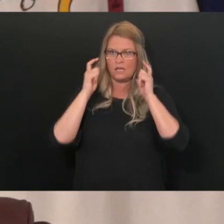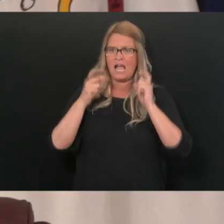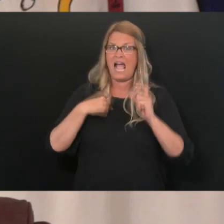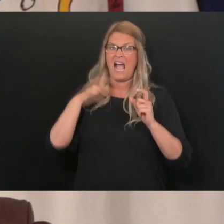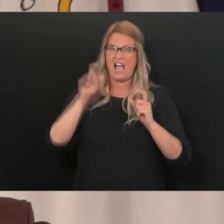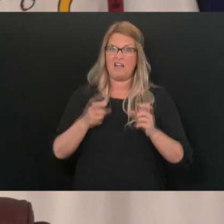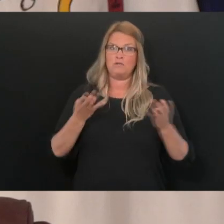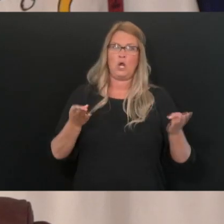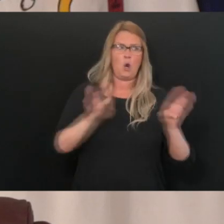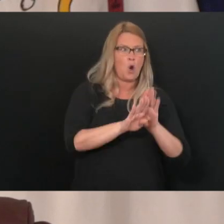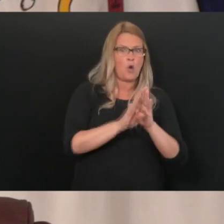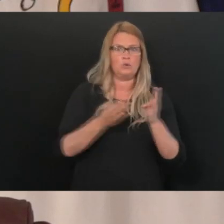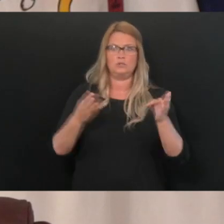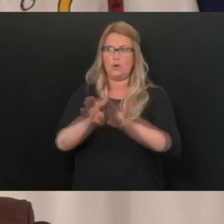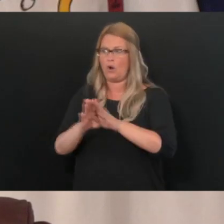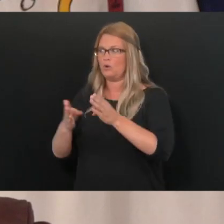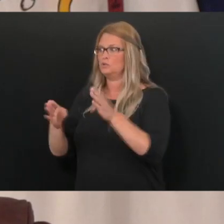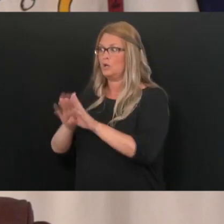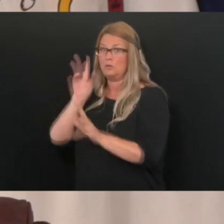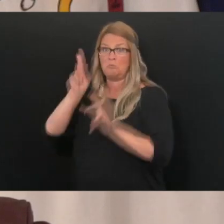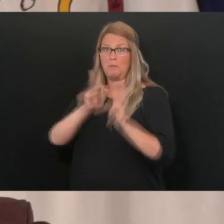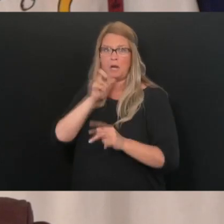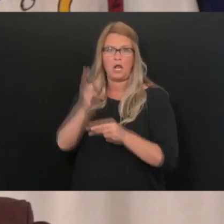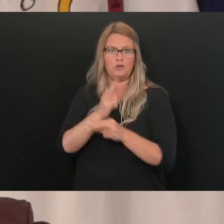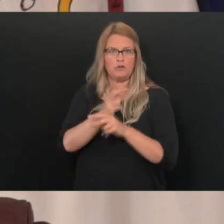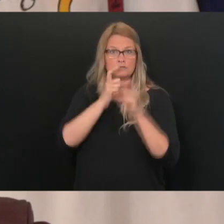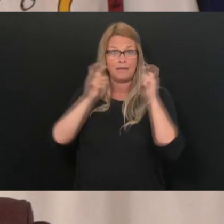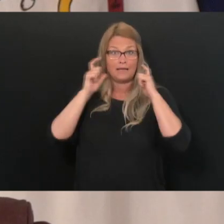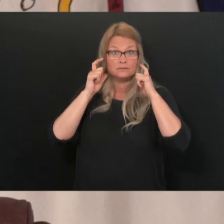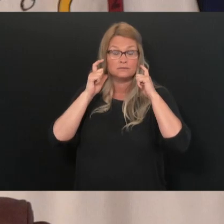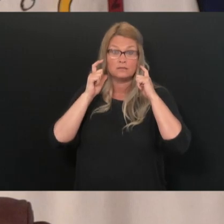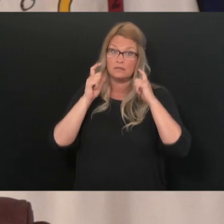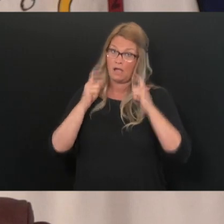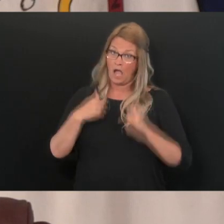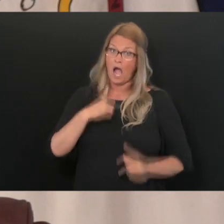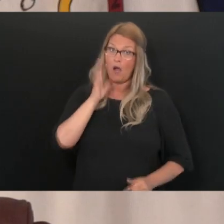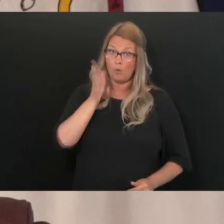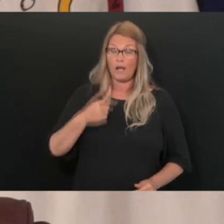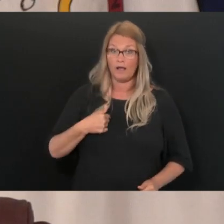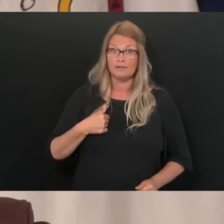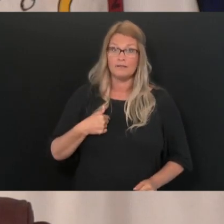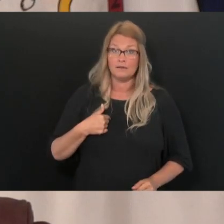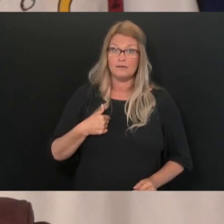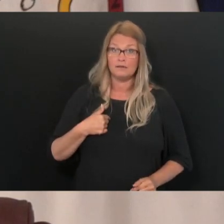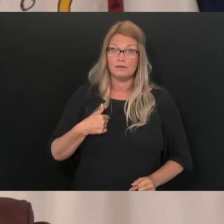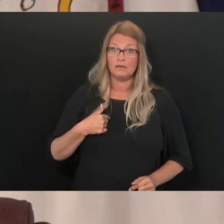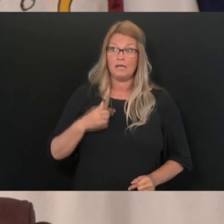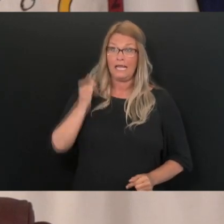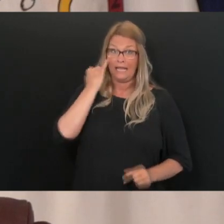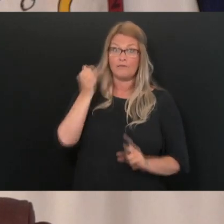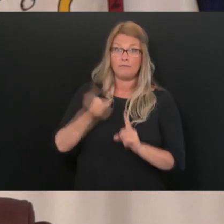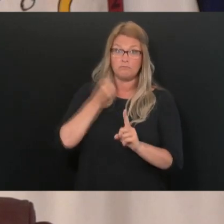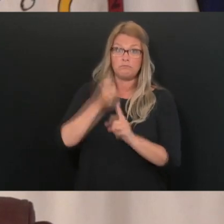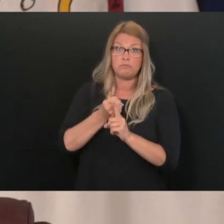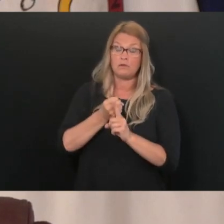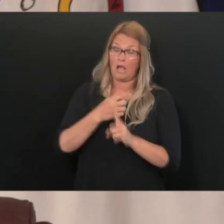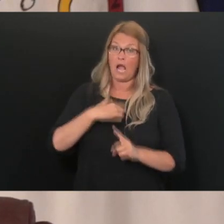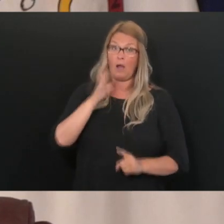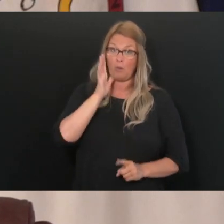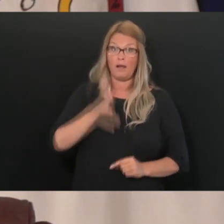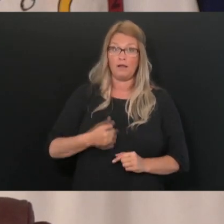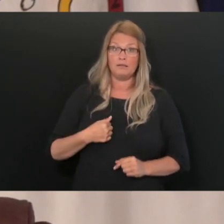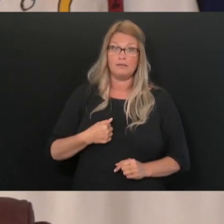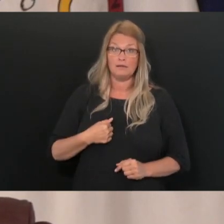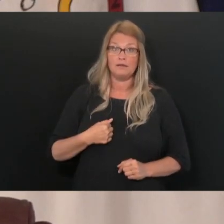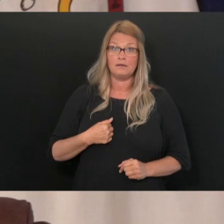and everything else. But if we do, we will. We will. You see, I've said over and over to